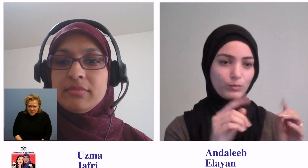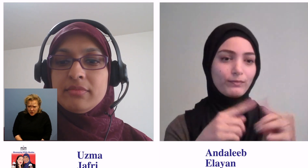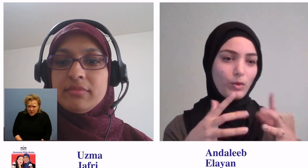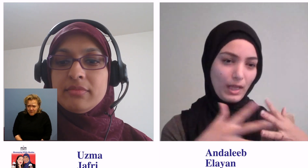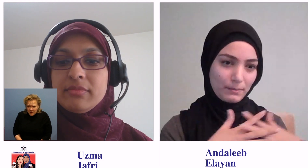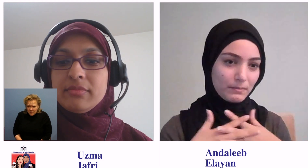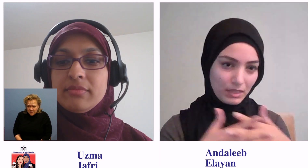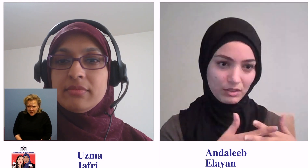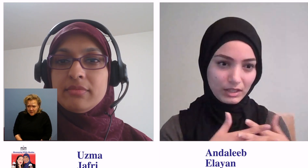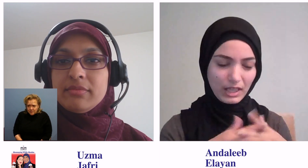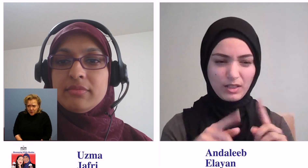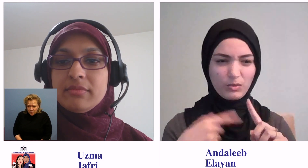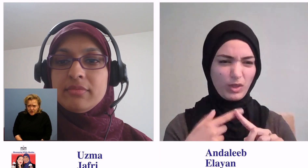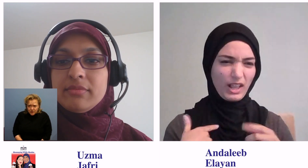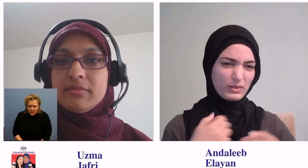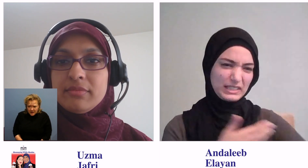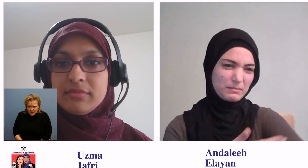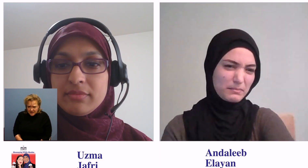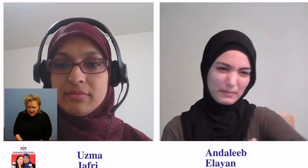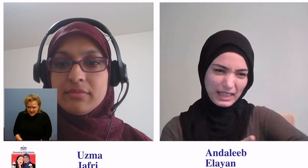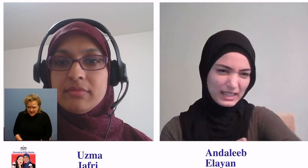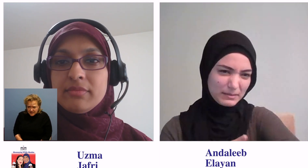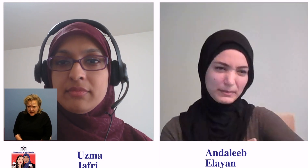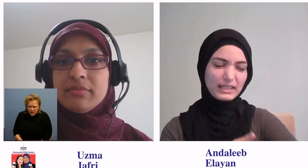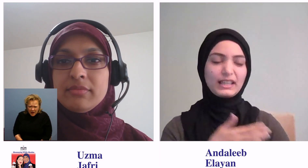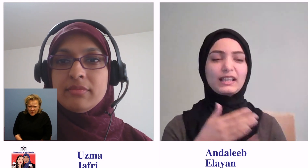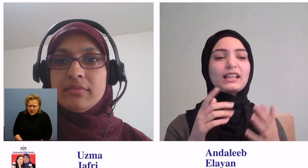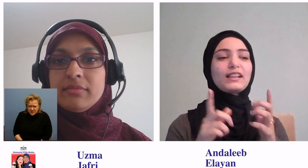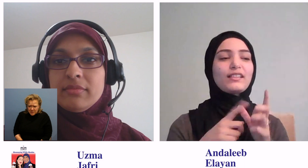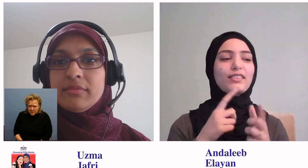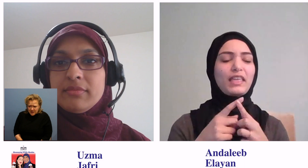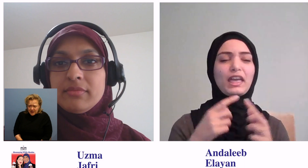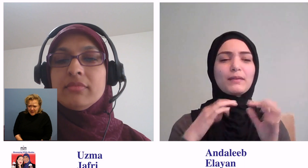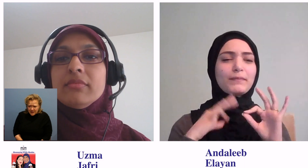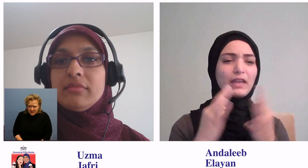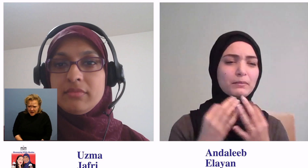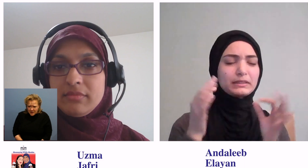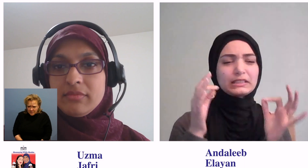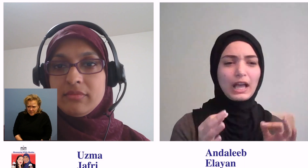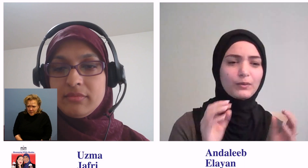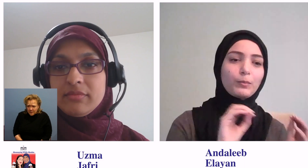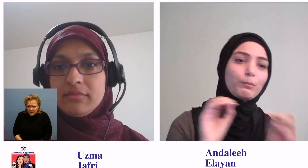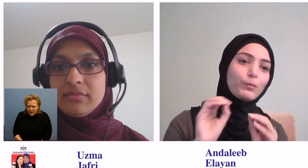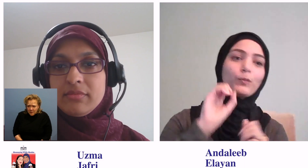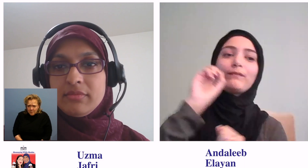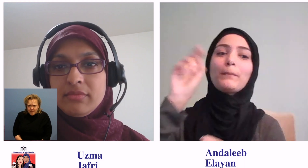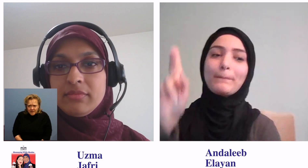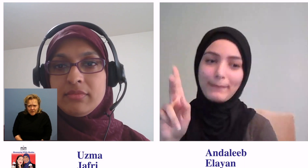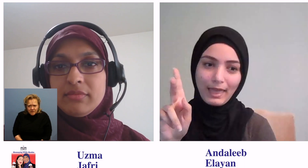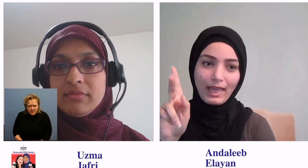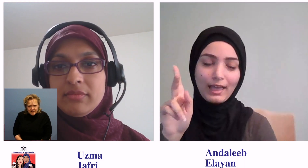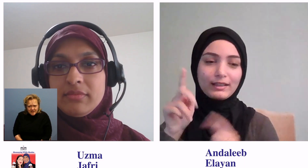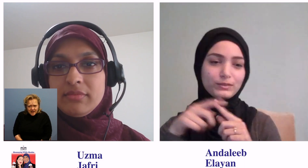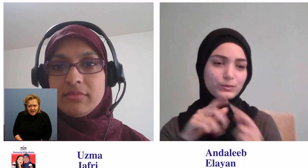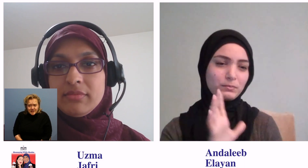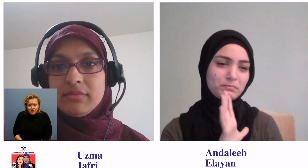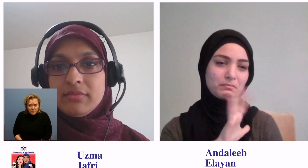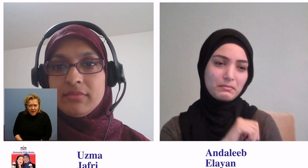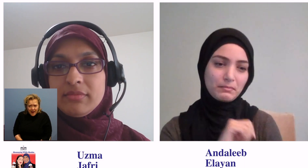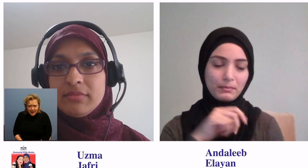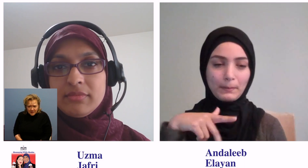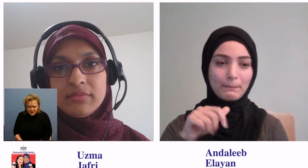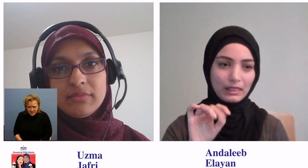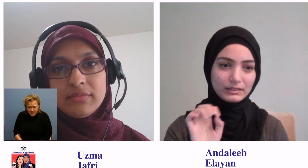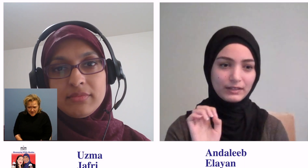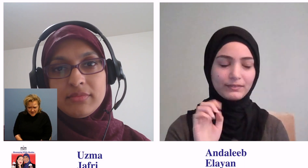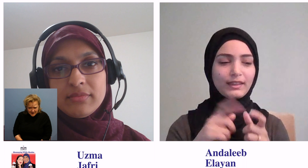And so my family moved to the United States. I was just a baby at that time. But then my family decided to move